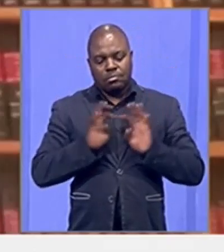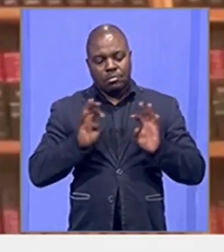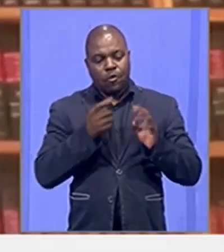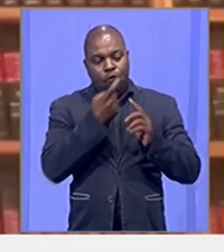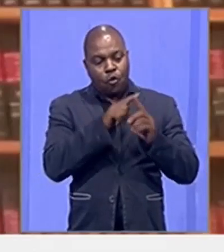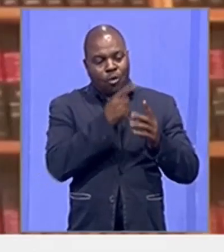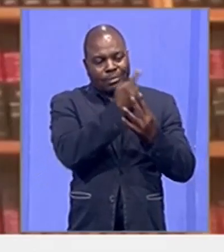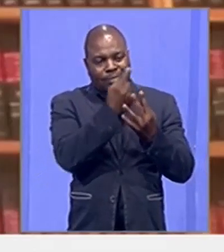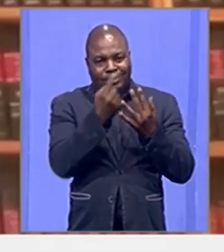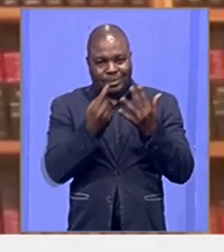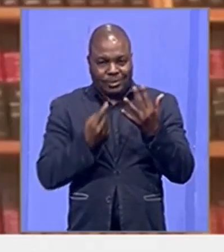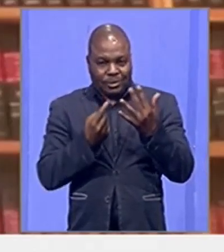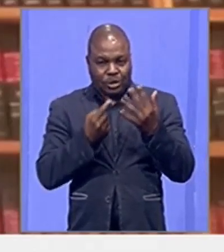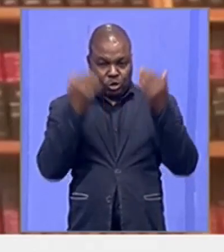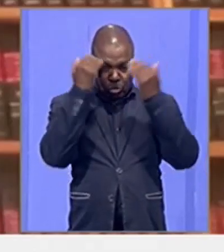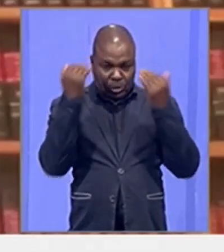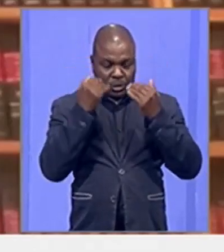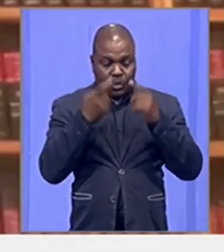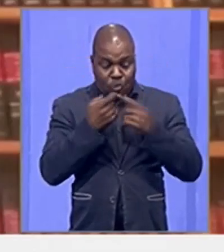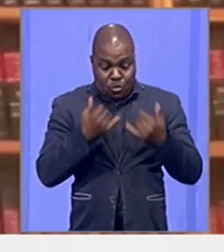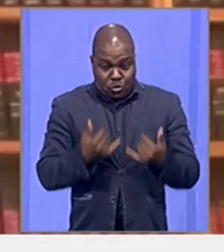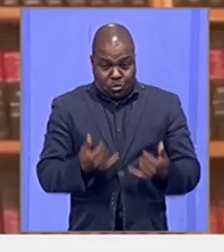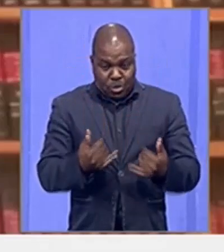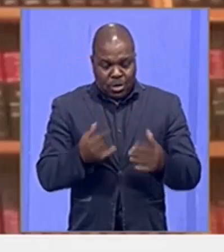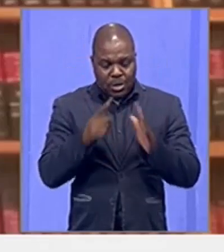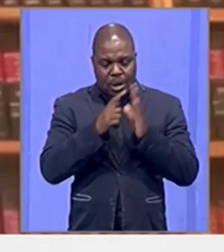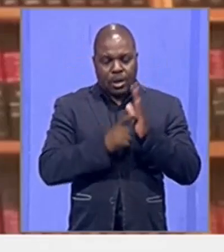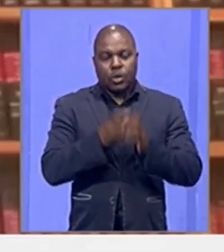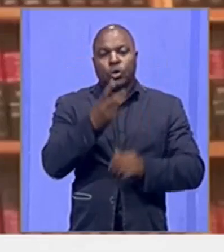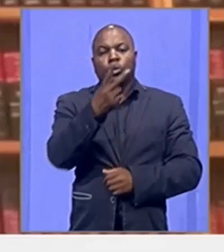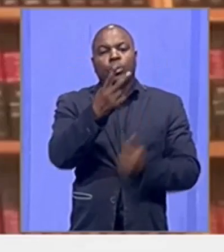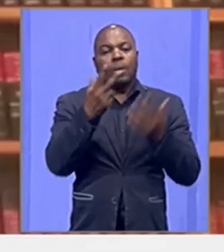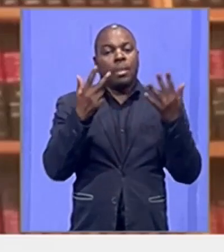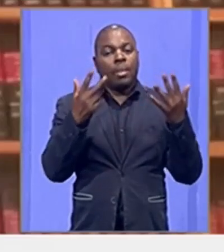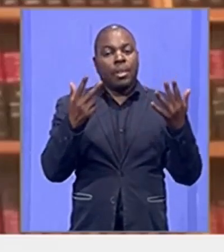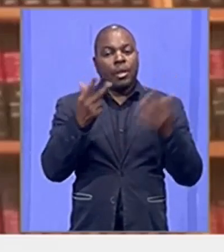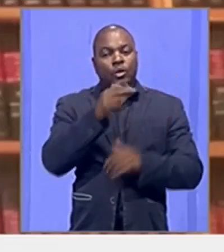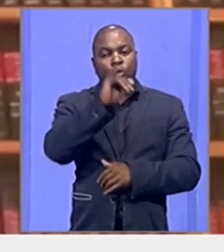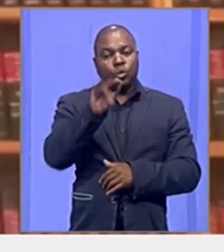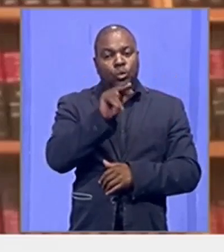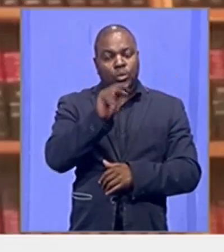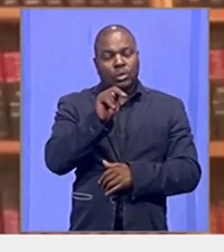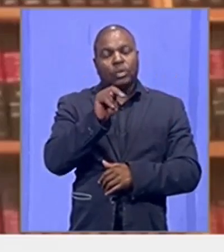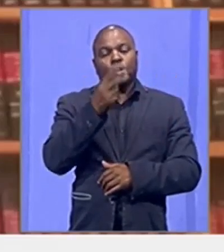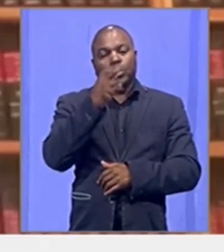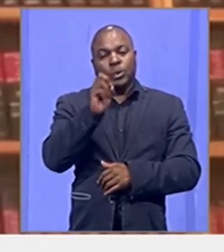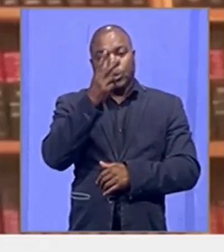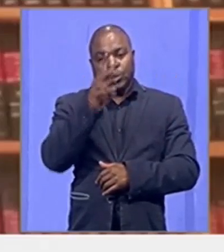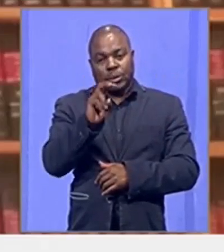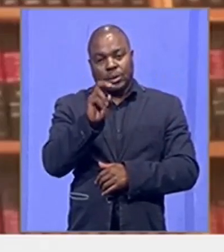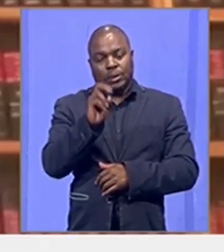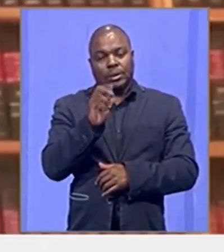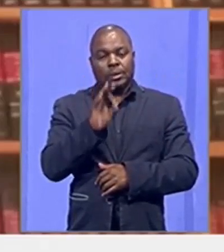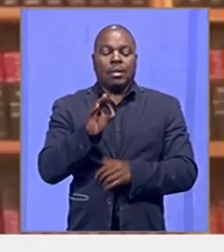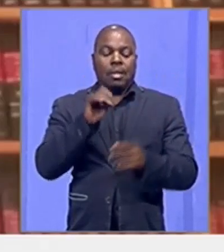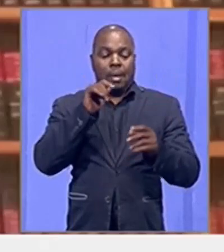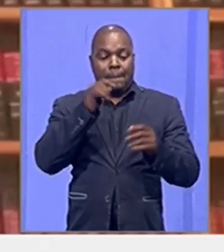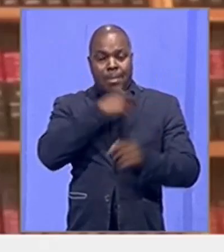judges. As at today, being the 28th of June 2023, the president